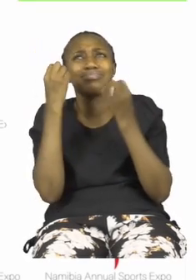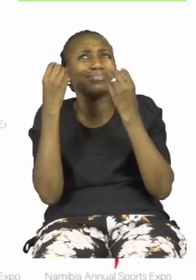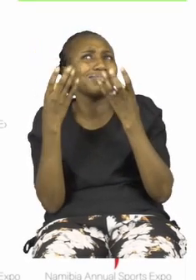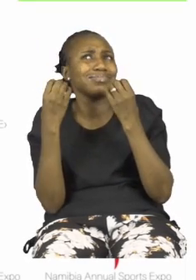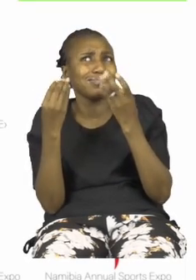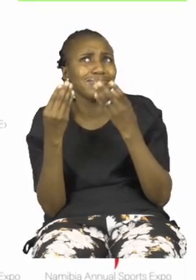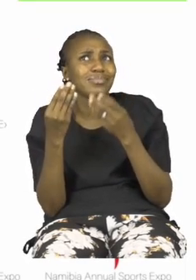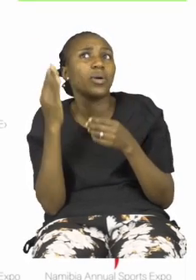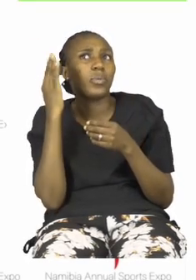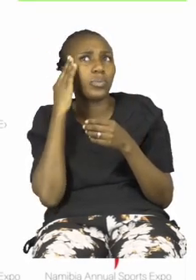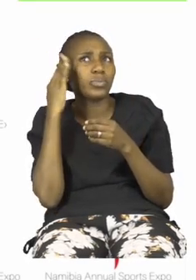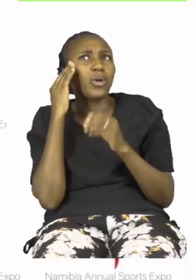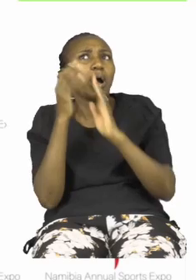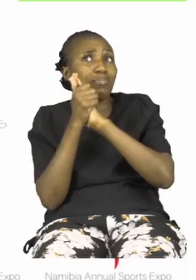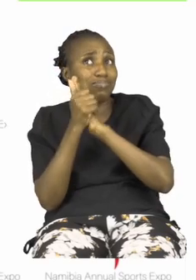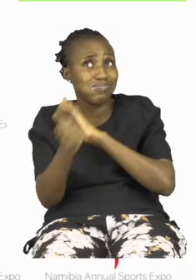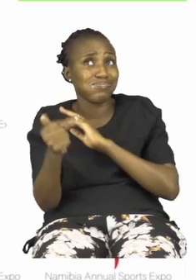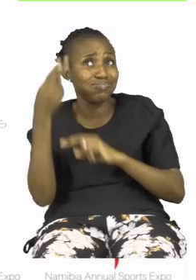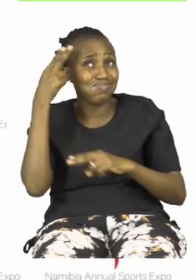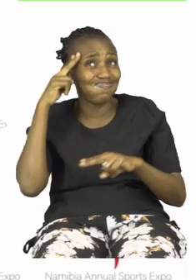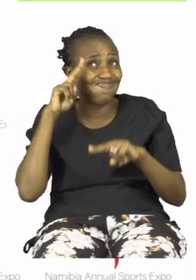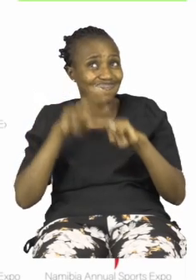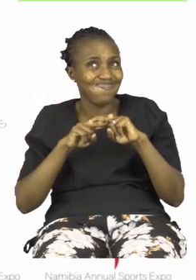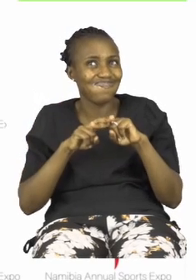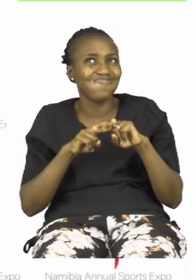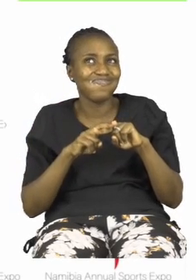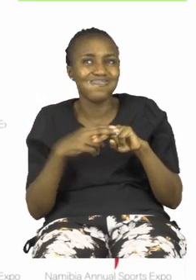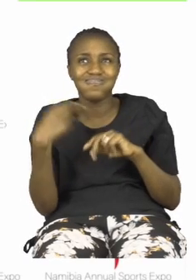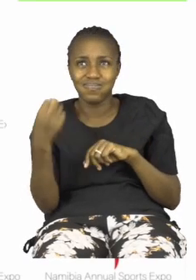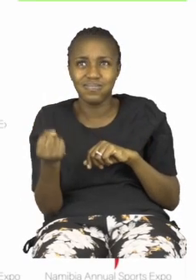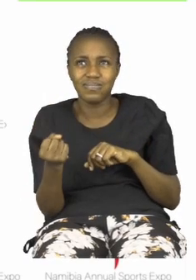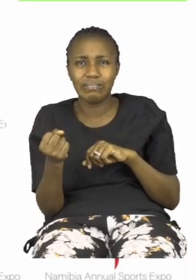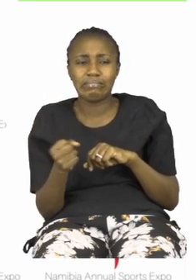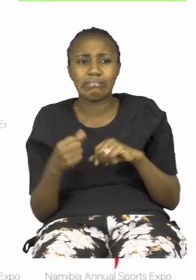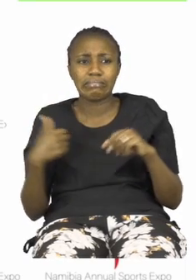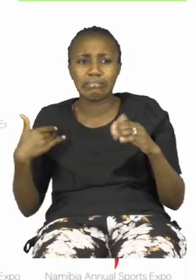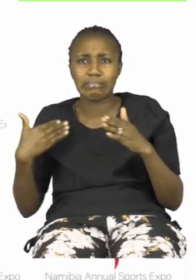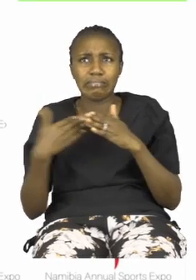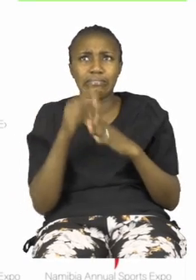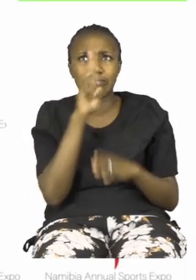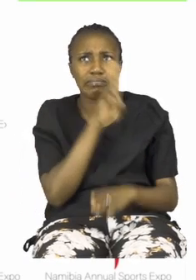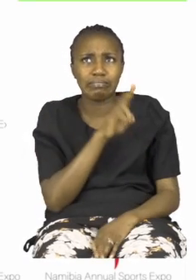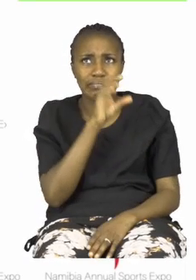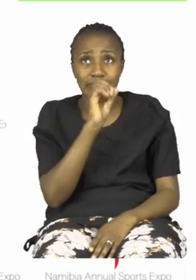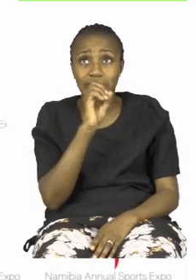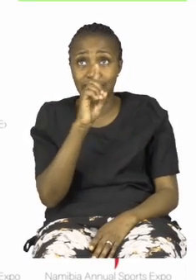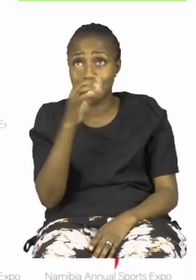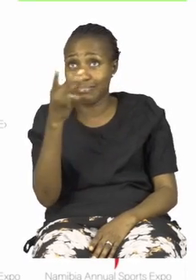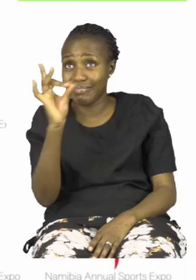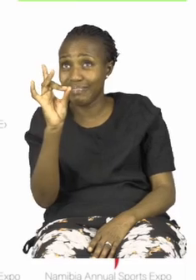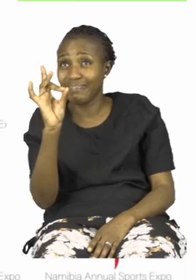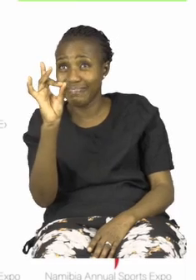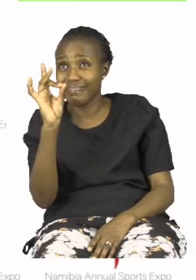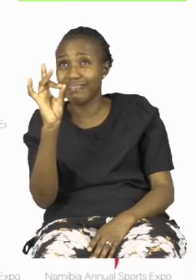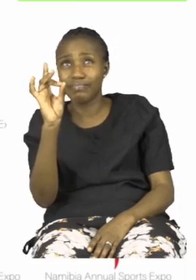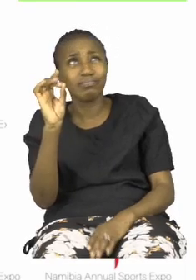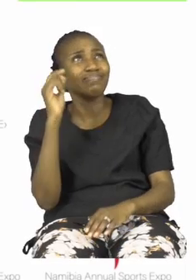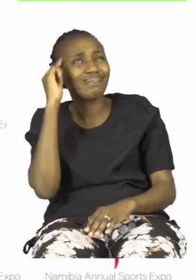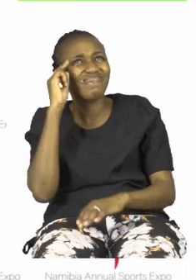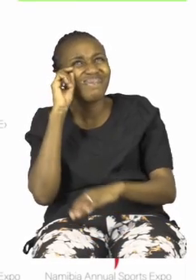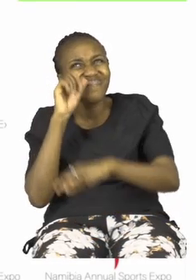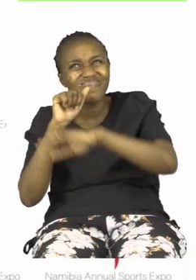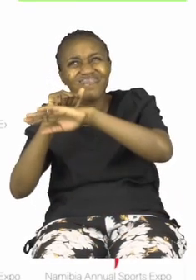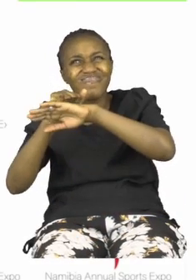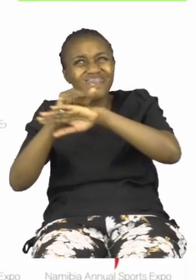we had the talent. And from 2018, I think we've almost sent a team to the